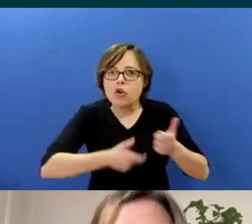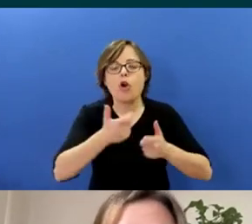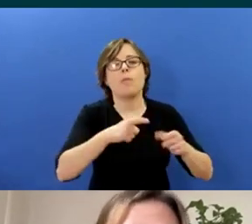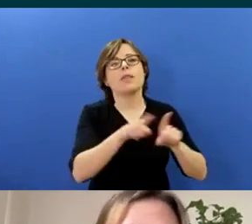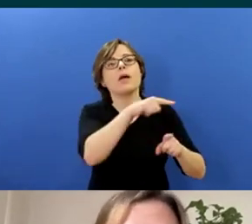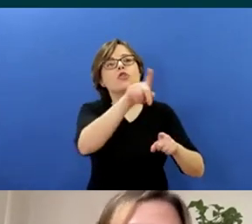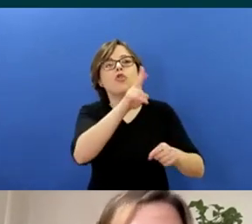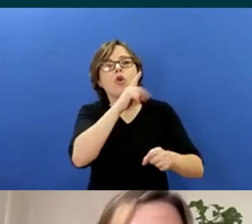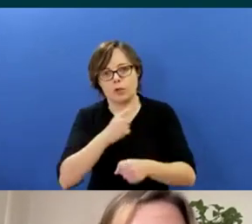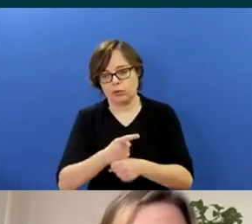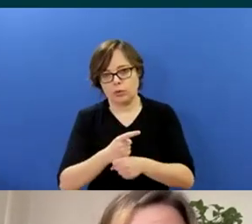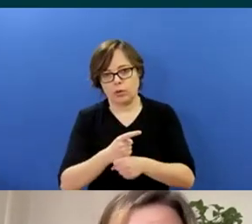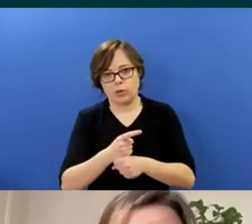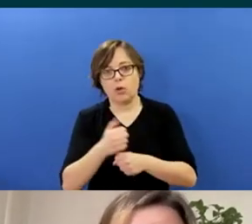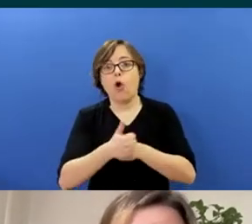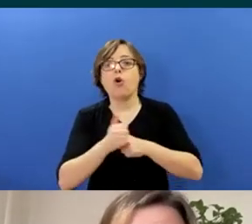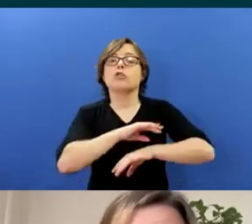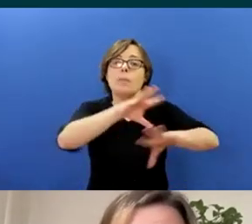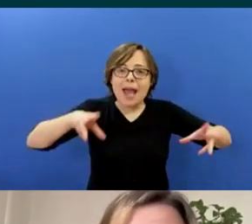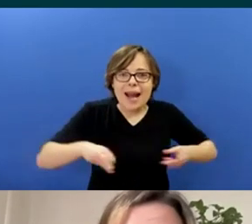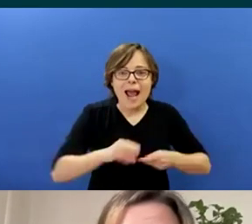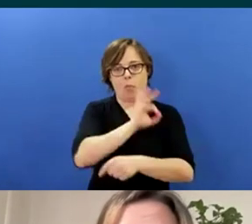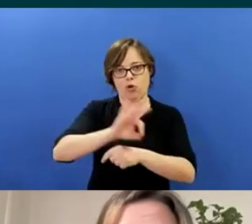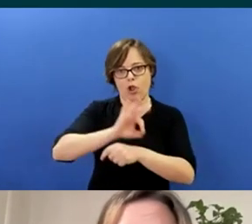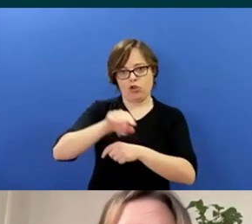needs shape the final outcome.